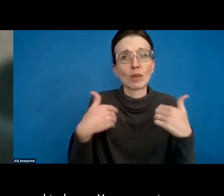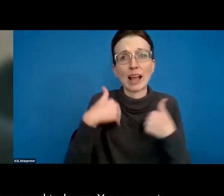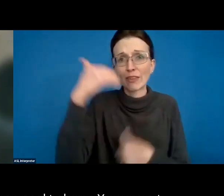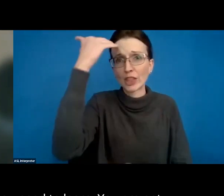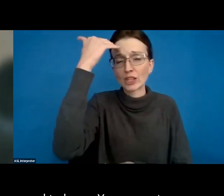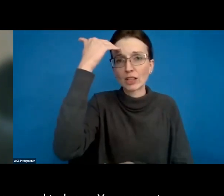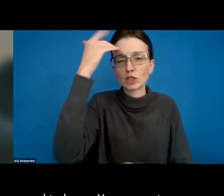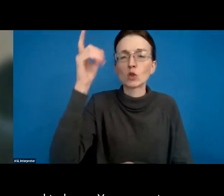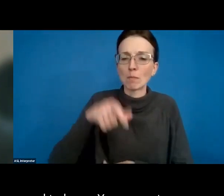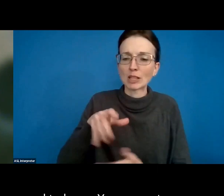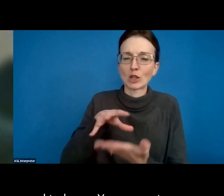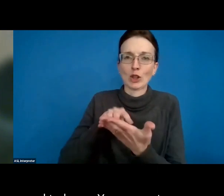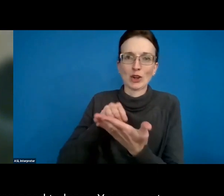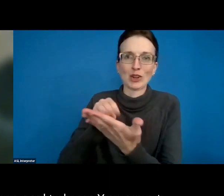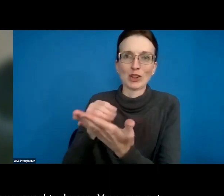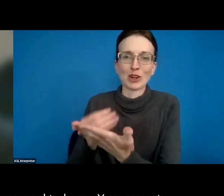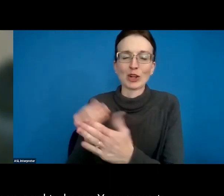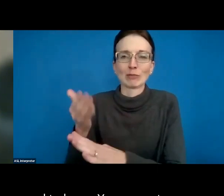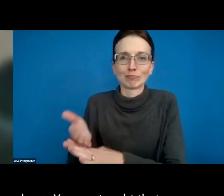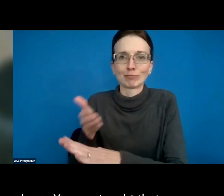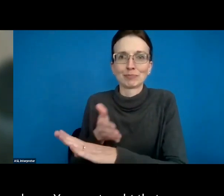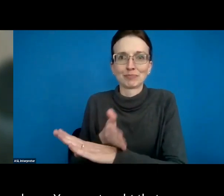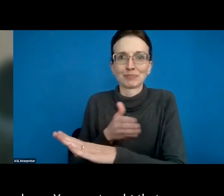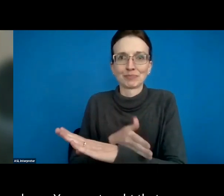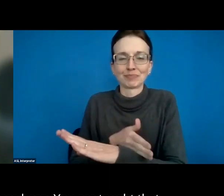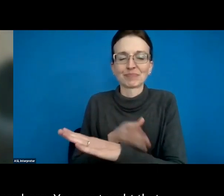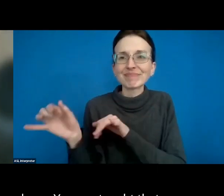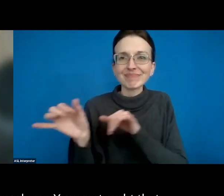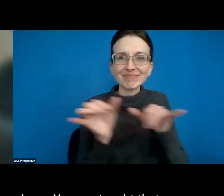to learn. You are not going to learn how to walk when you